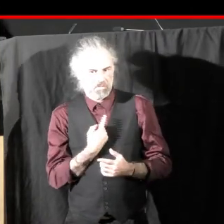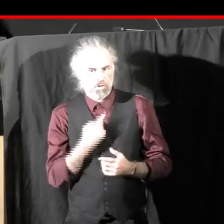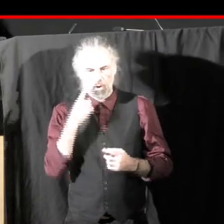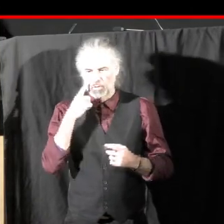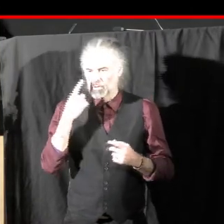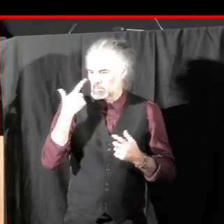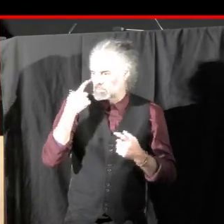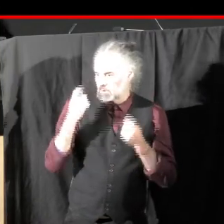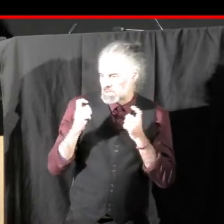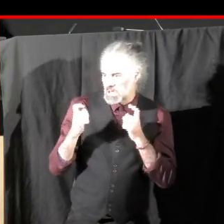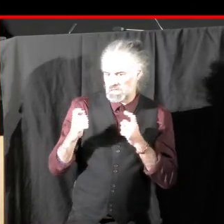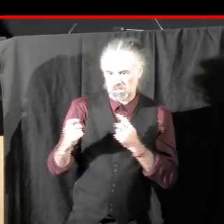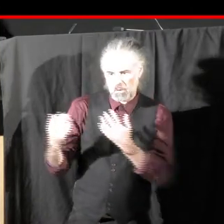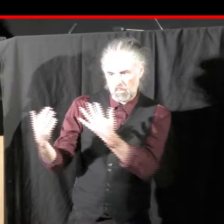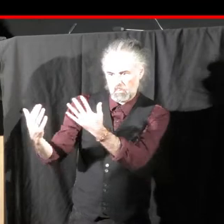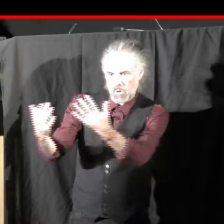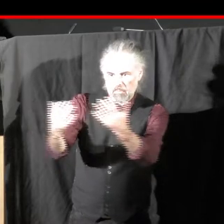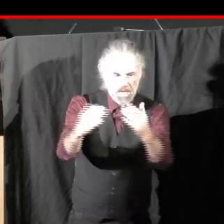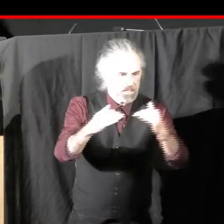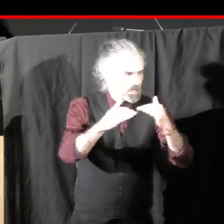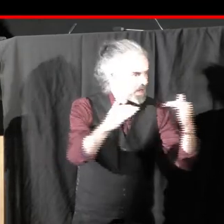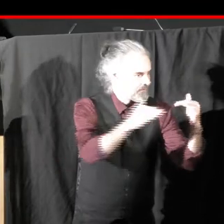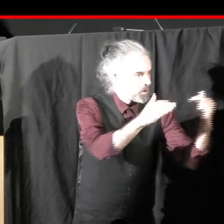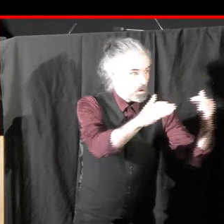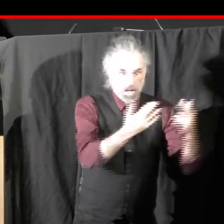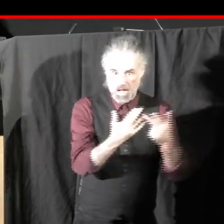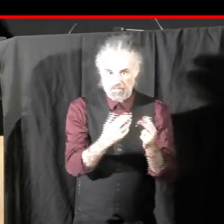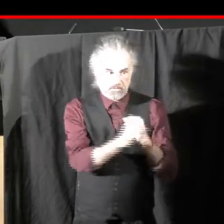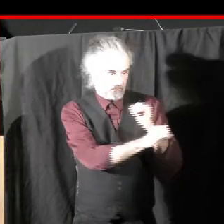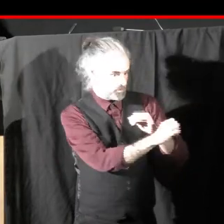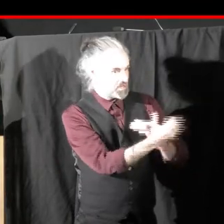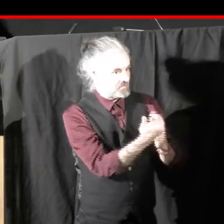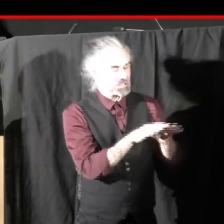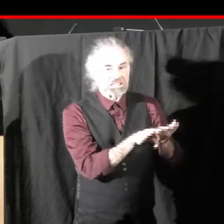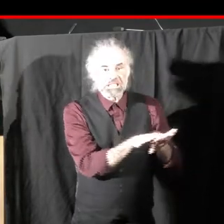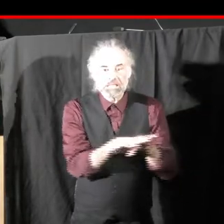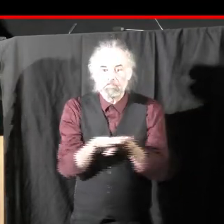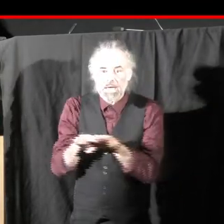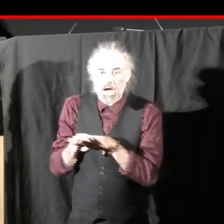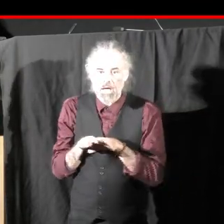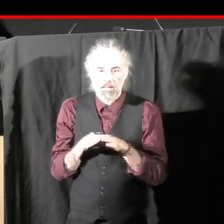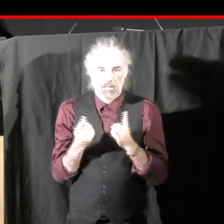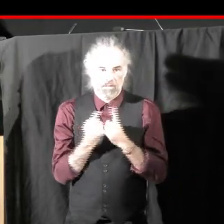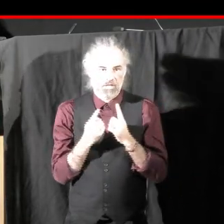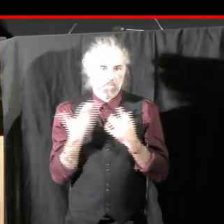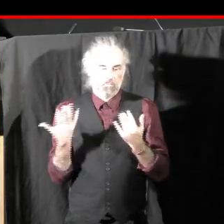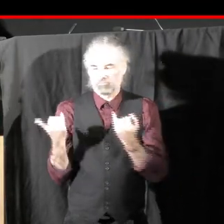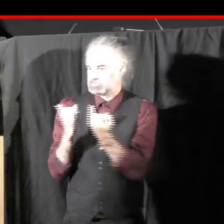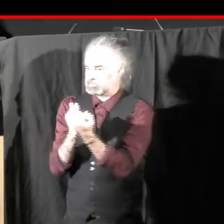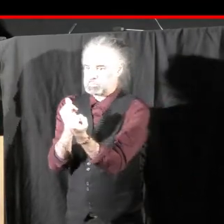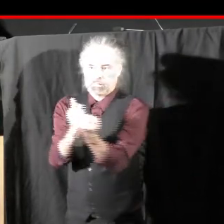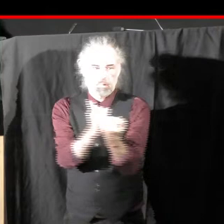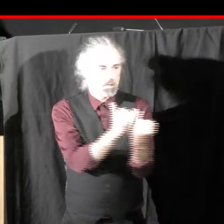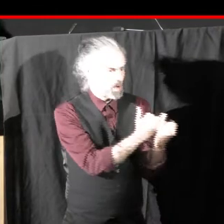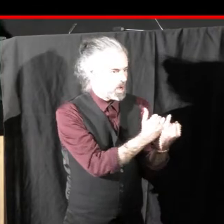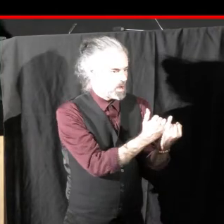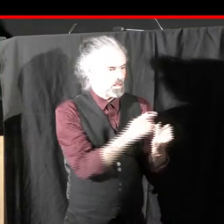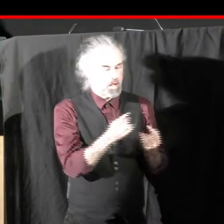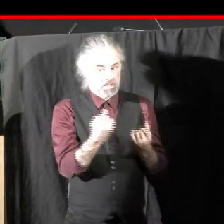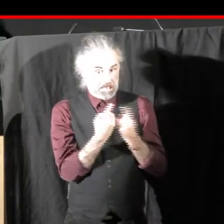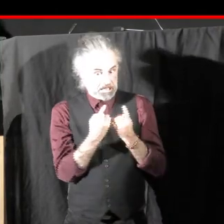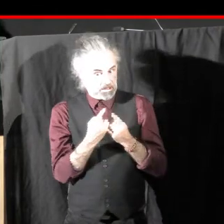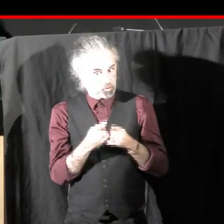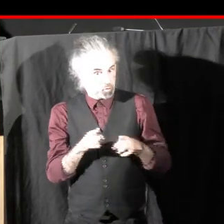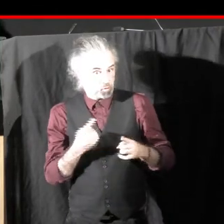studies. Are there other things in other factories that have similar processes that we've talked? Are our competitors, are similar things happening as